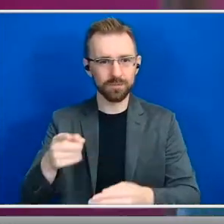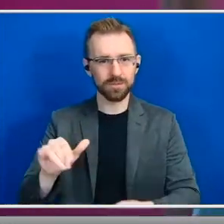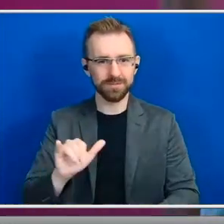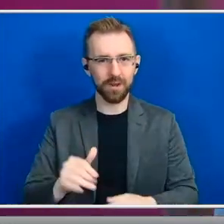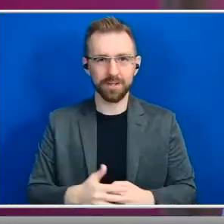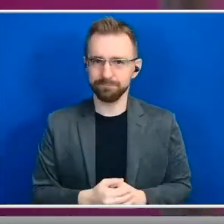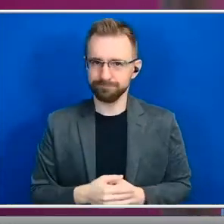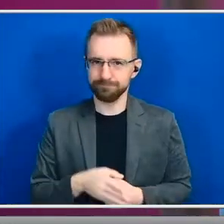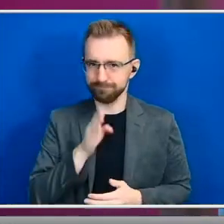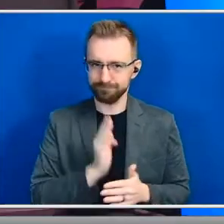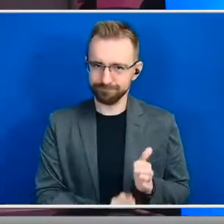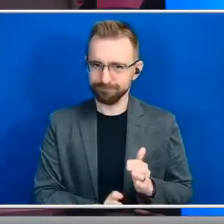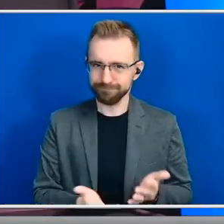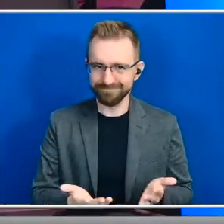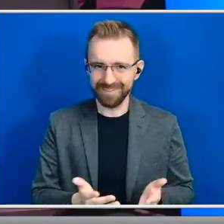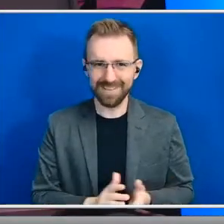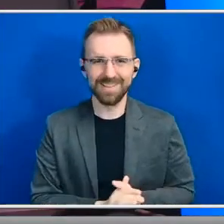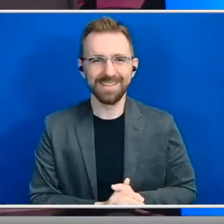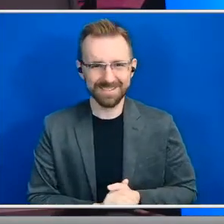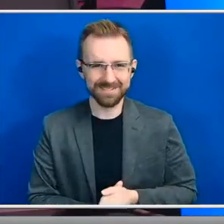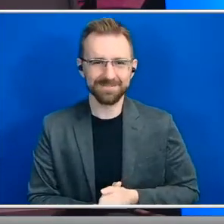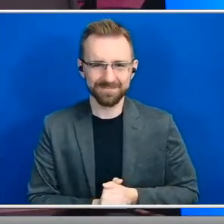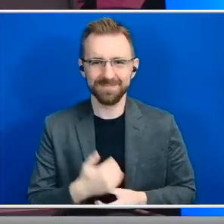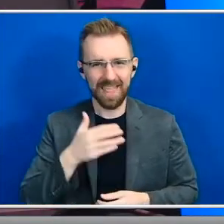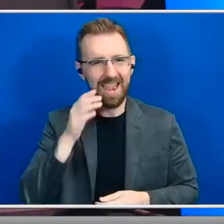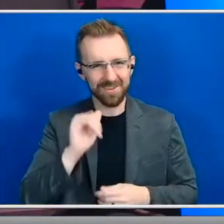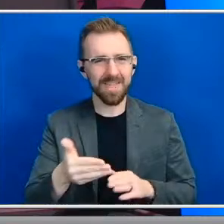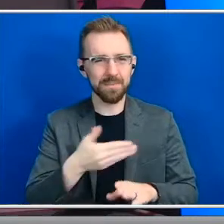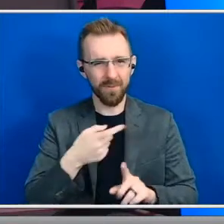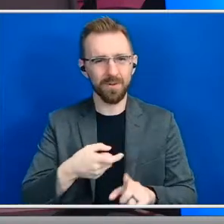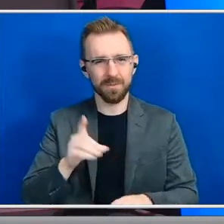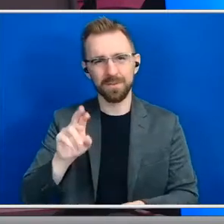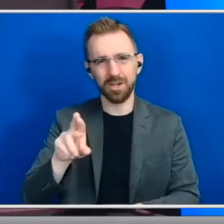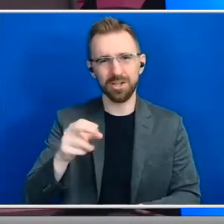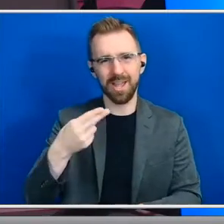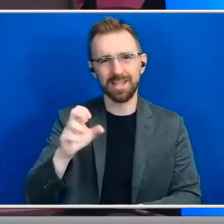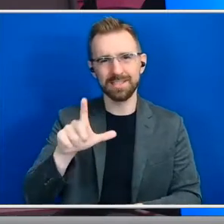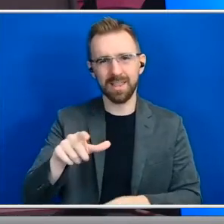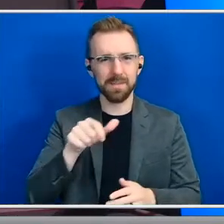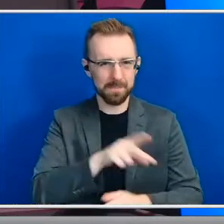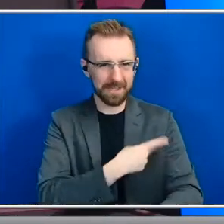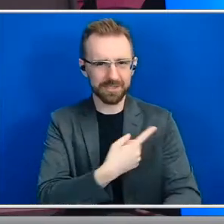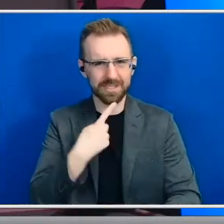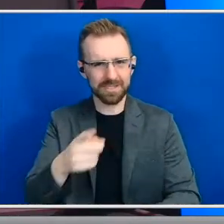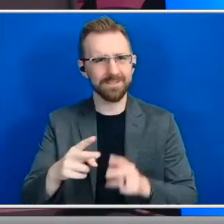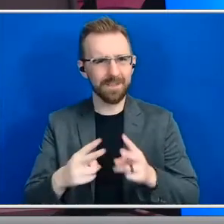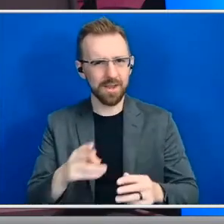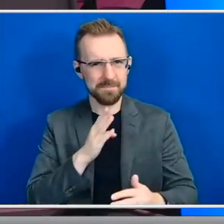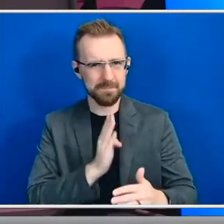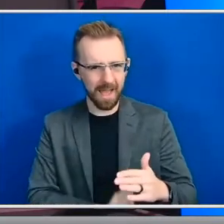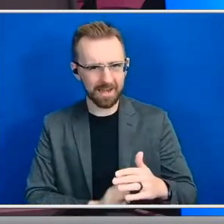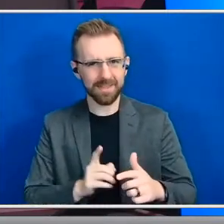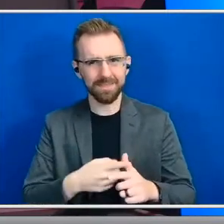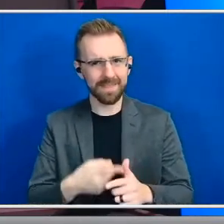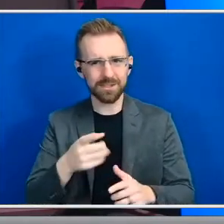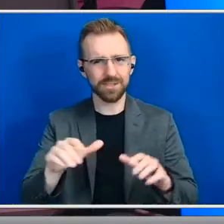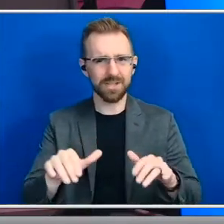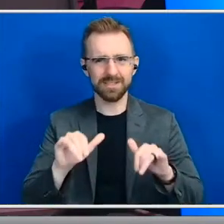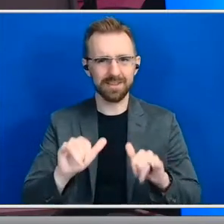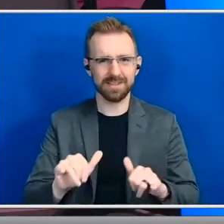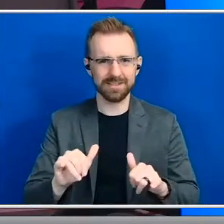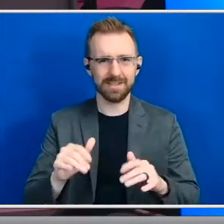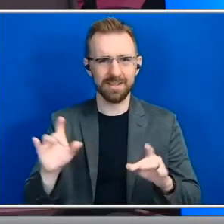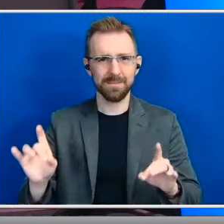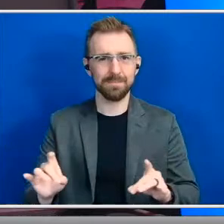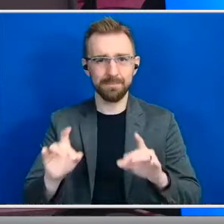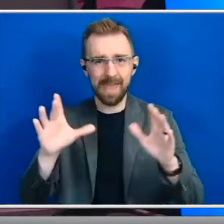really, yeah, exactly. Right. Well, I've heard that before from Dr. Hessel's patients. They say, Yes. you know, she's very modest, and then she does this magic,